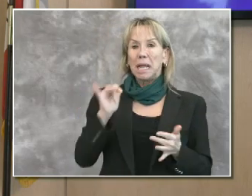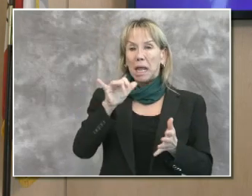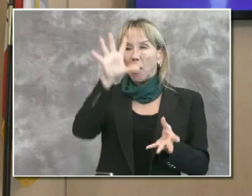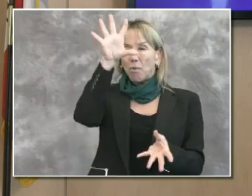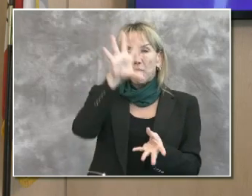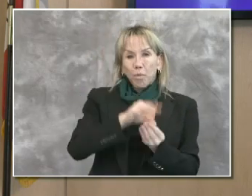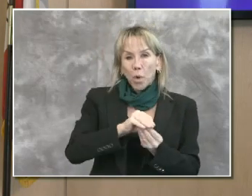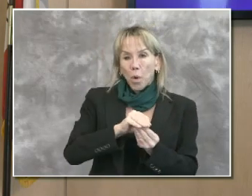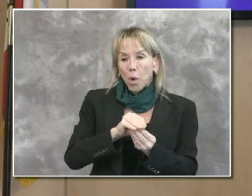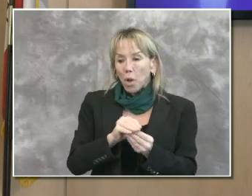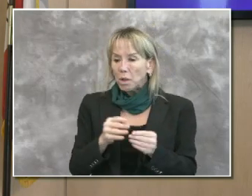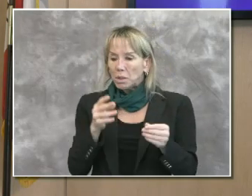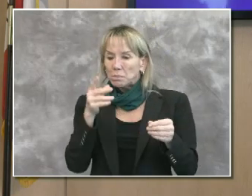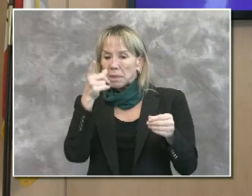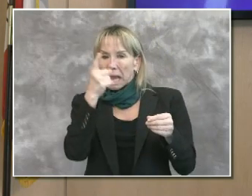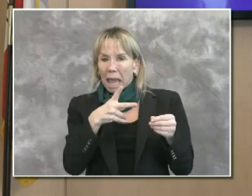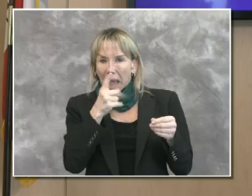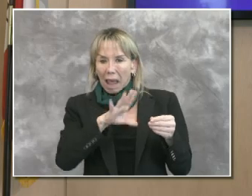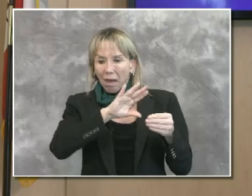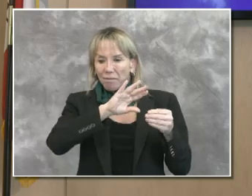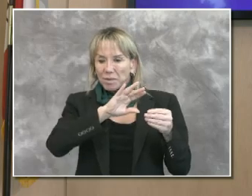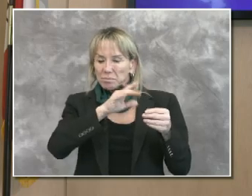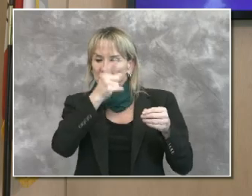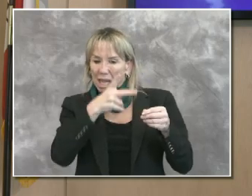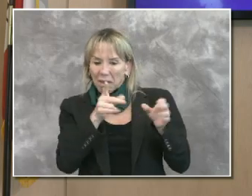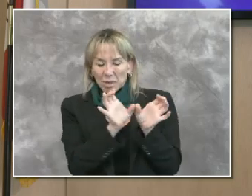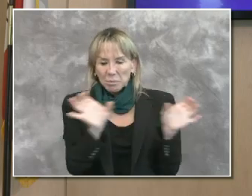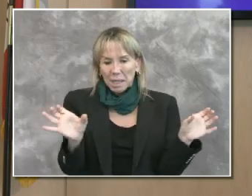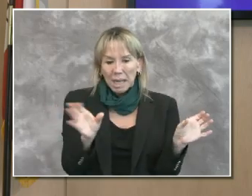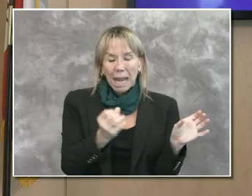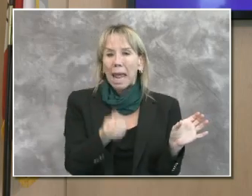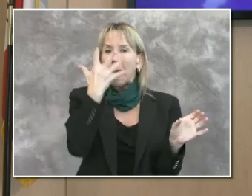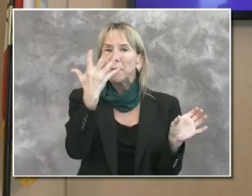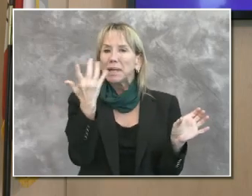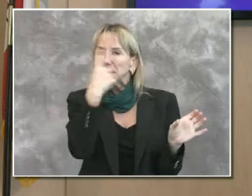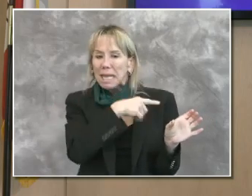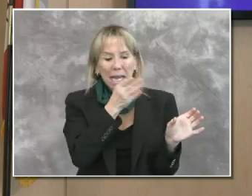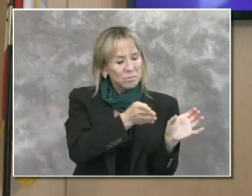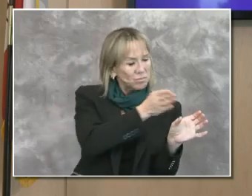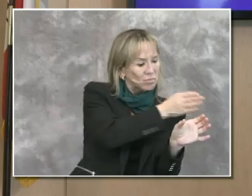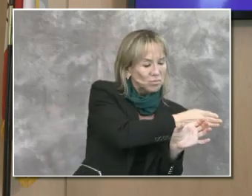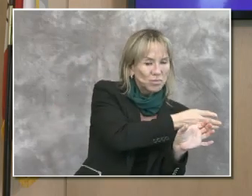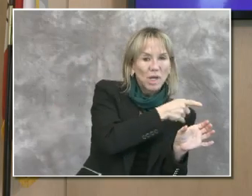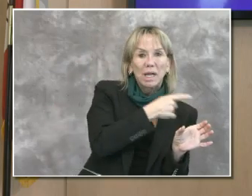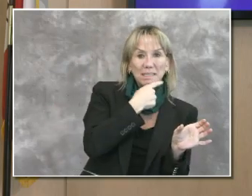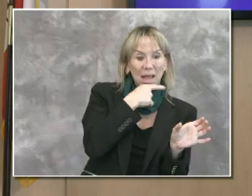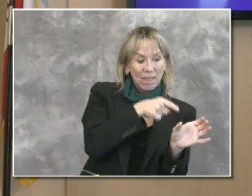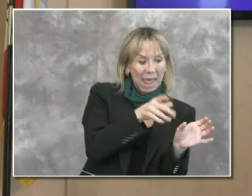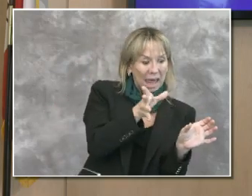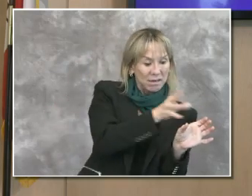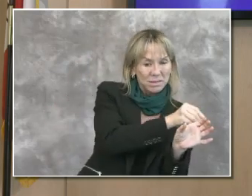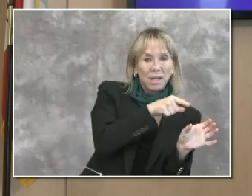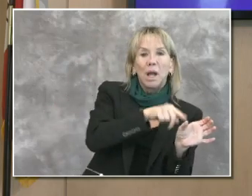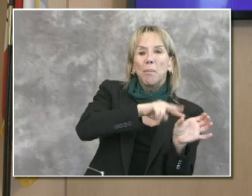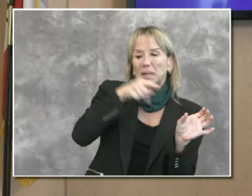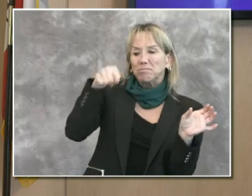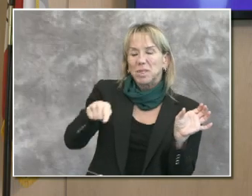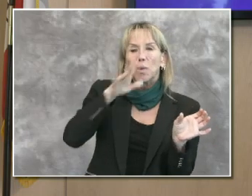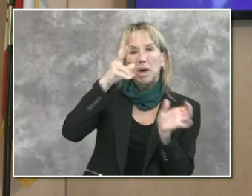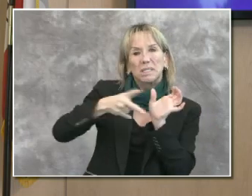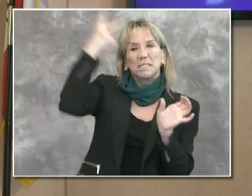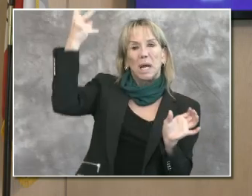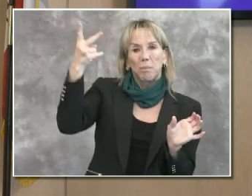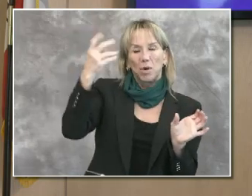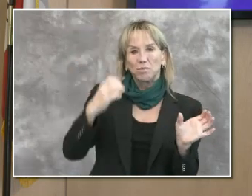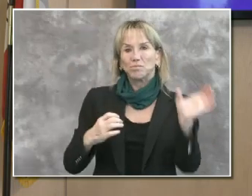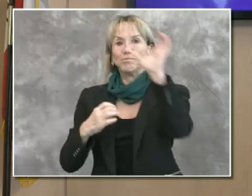half, back up that many days, and say that is how many days our current doubling rate. The problem with that is given